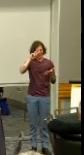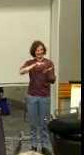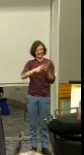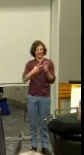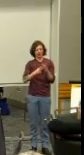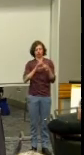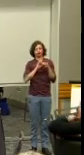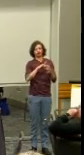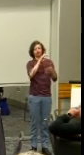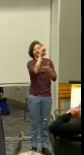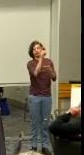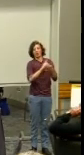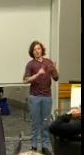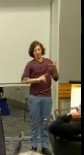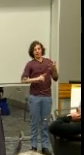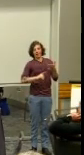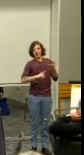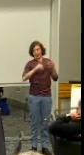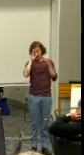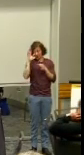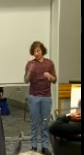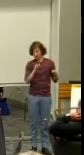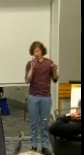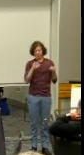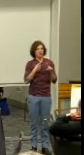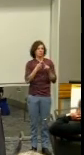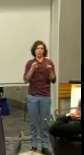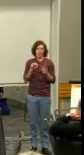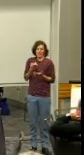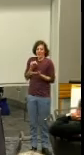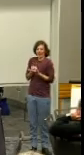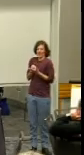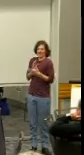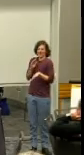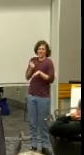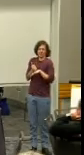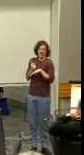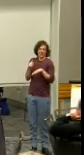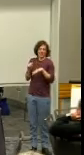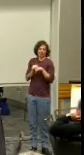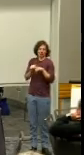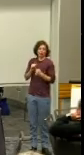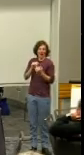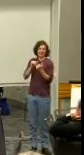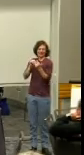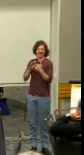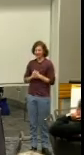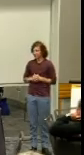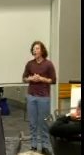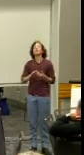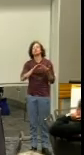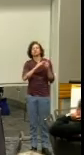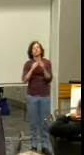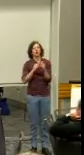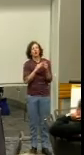by evidence-based practices and community input. We've got a kind of small but mighty team of 8 that have been